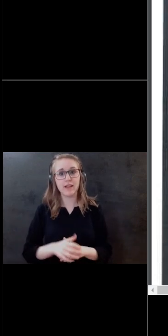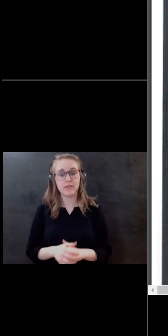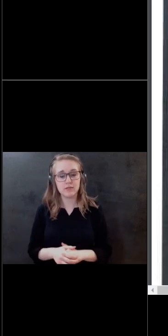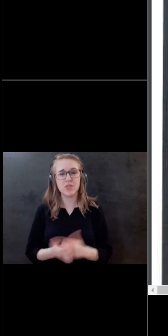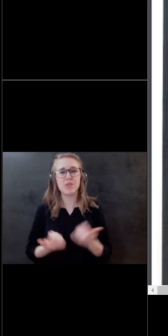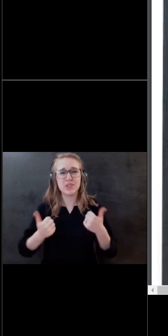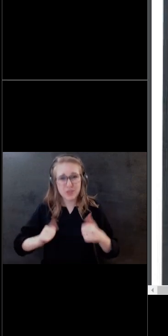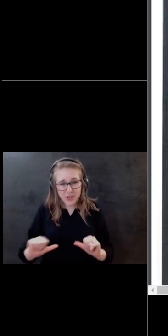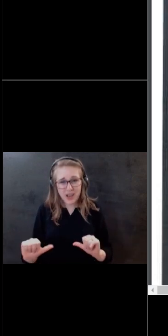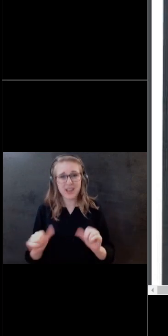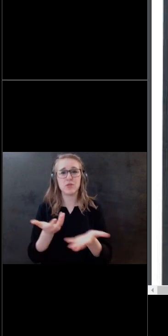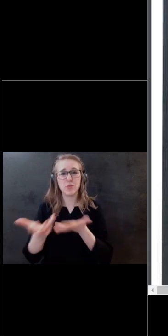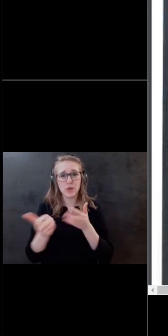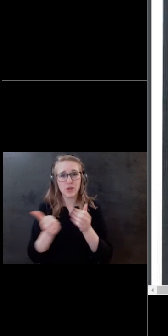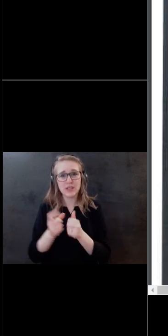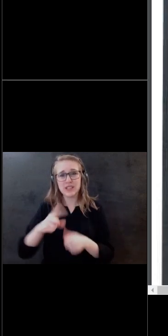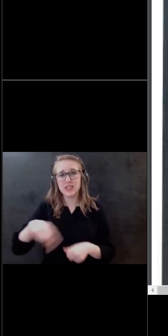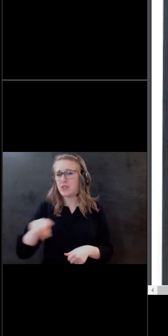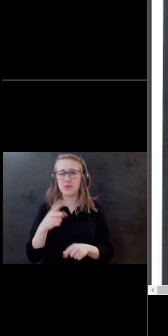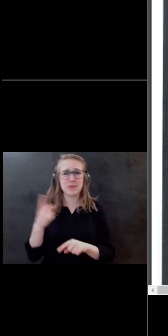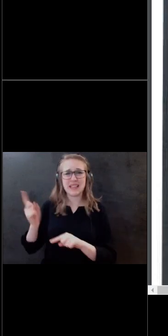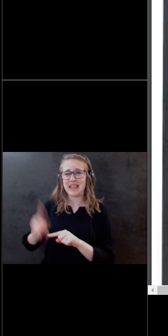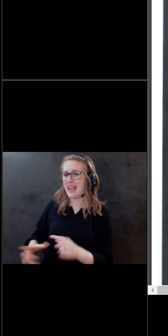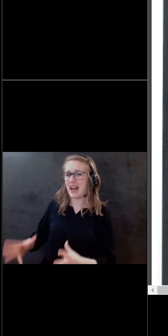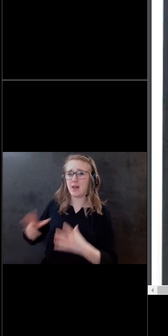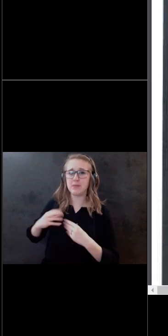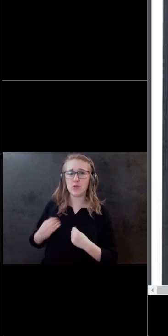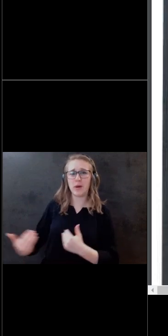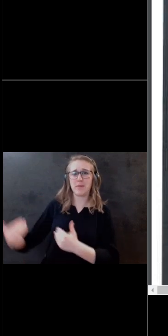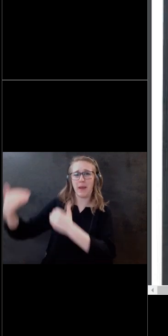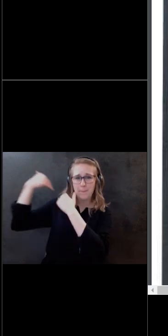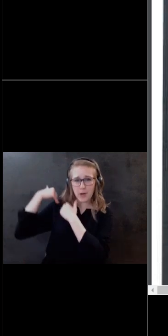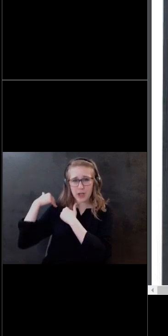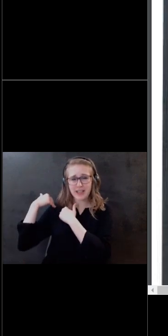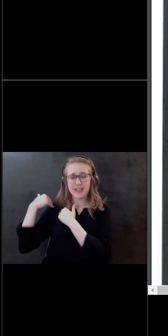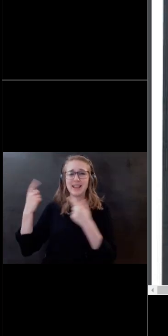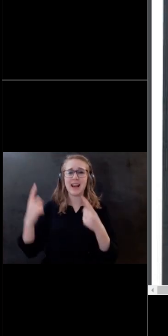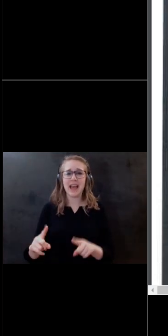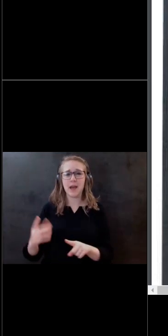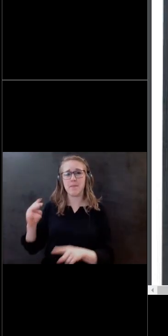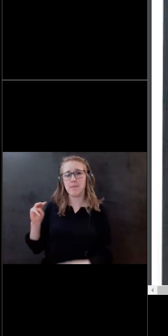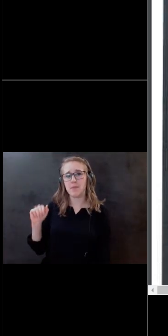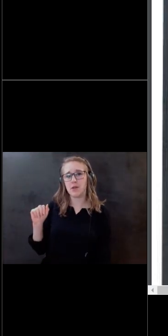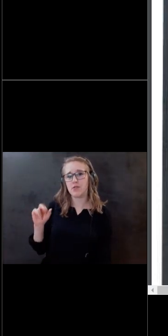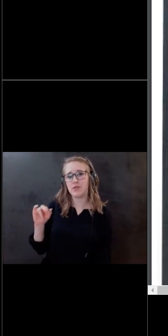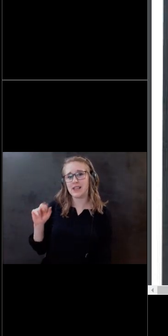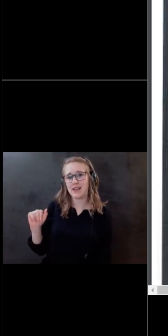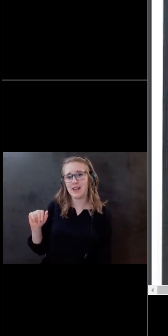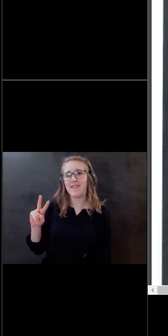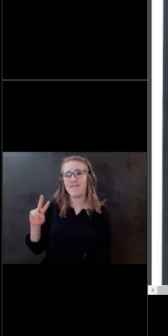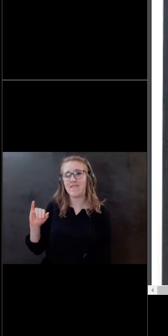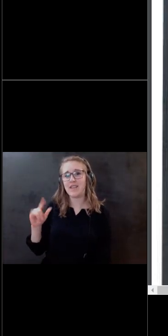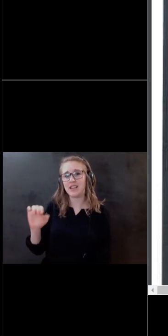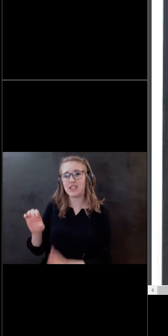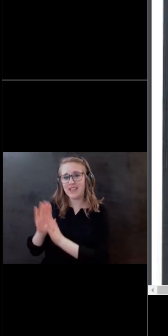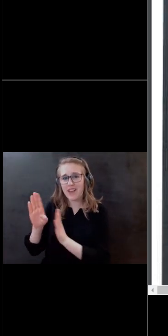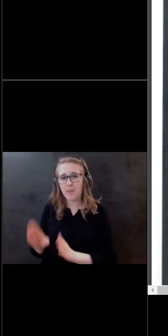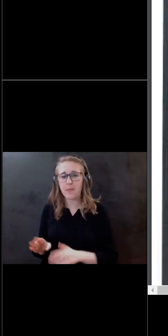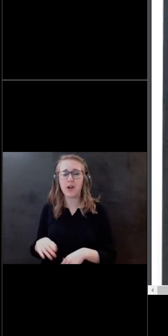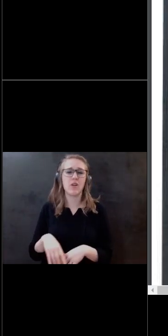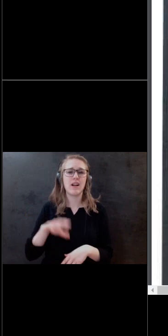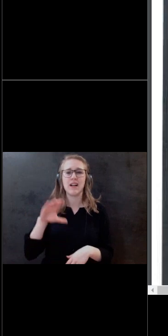work with you, but we cannot absorb the burdens that were caused by the Marina Village developer or the Casa Costa